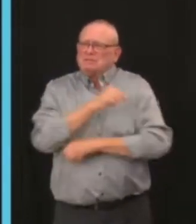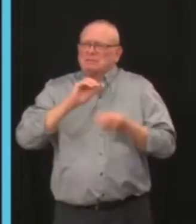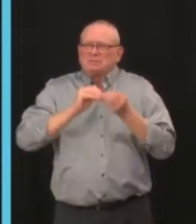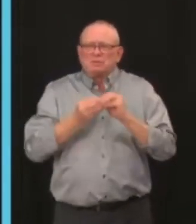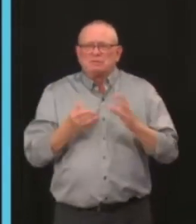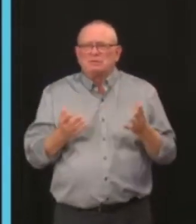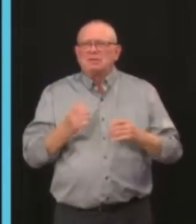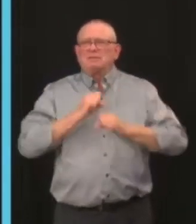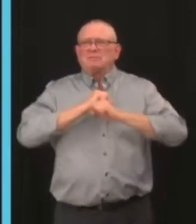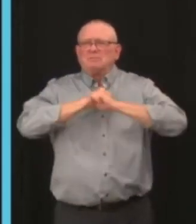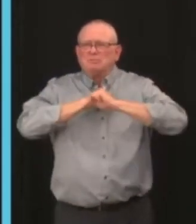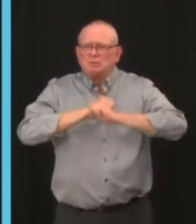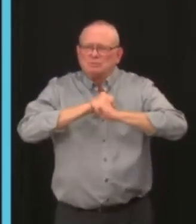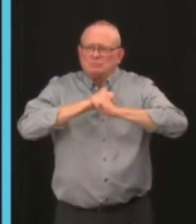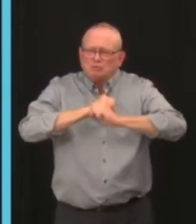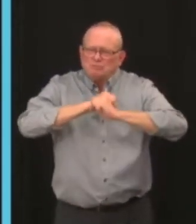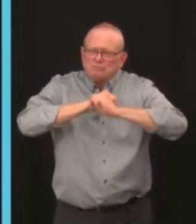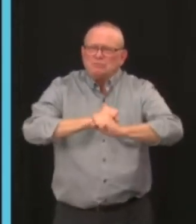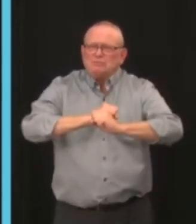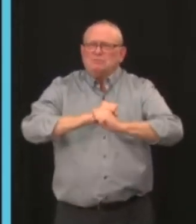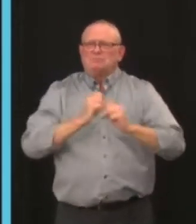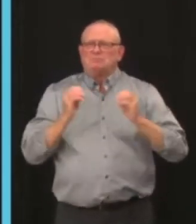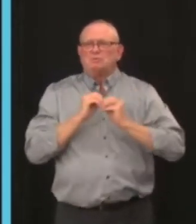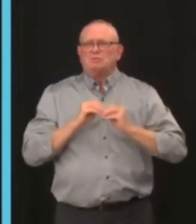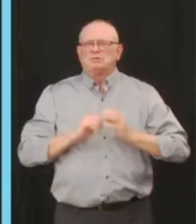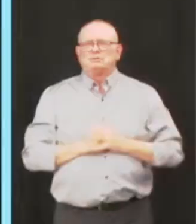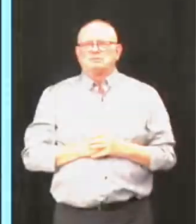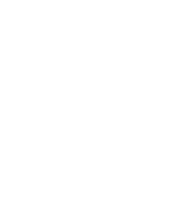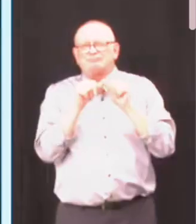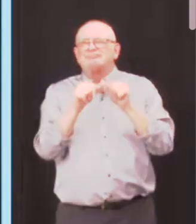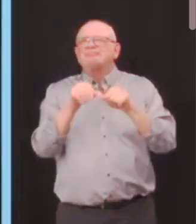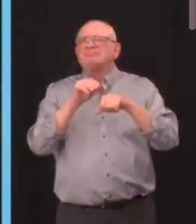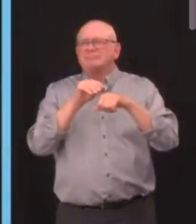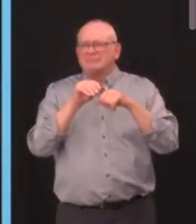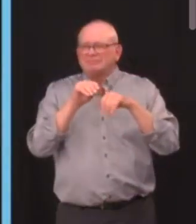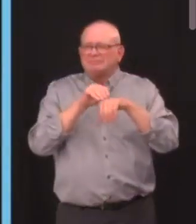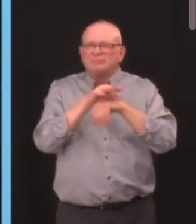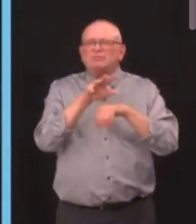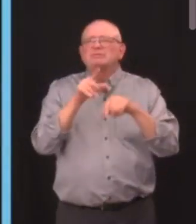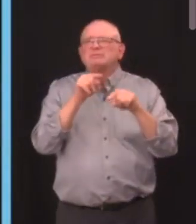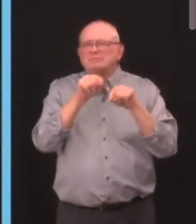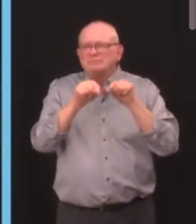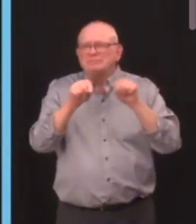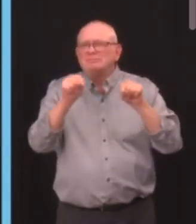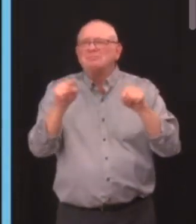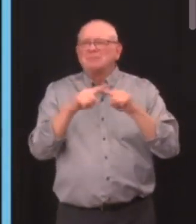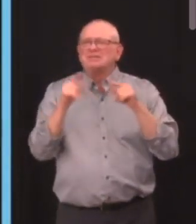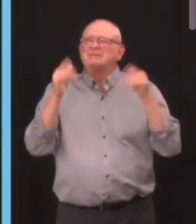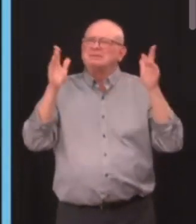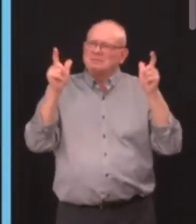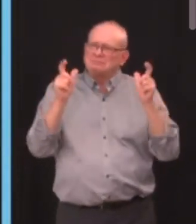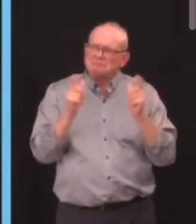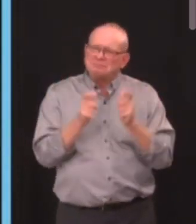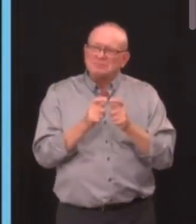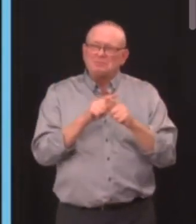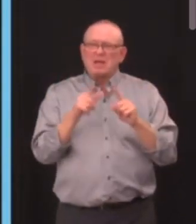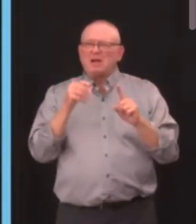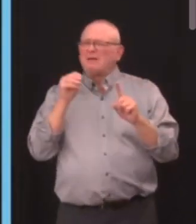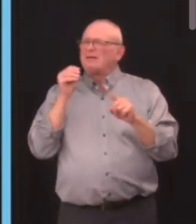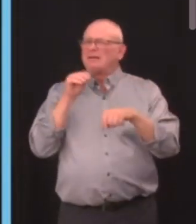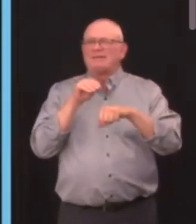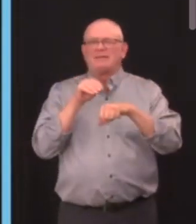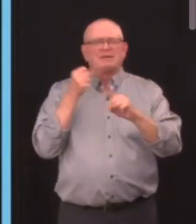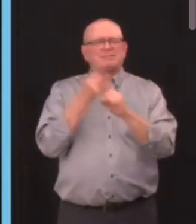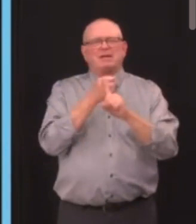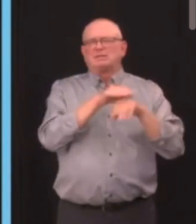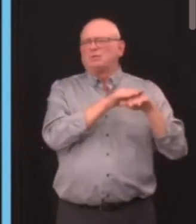of protection as possible against those severe outcomes. For those still at higher risk, we continue to look for any new tool that